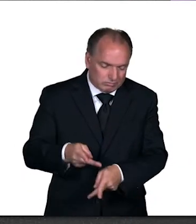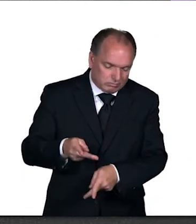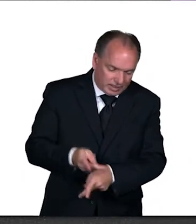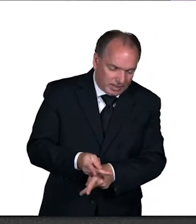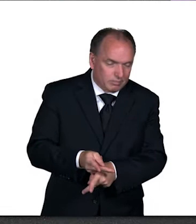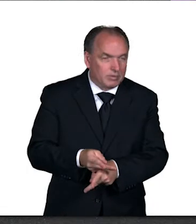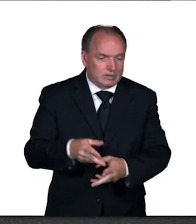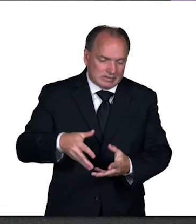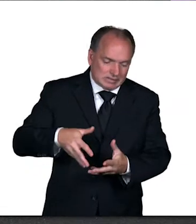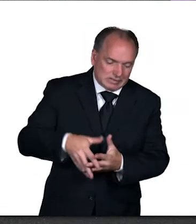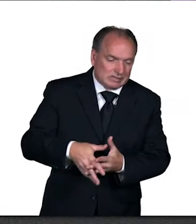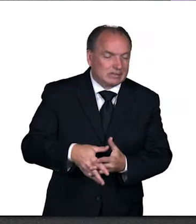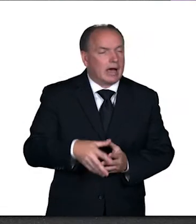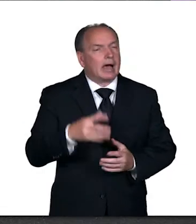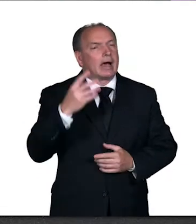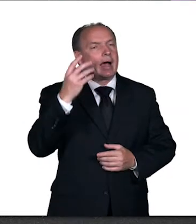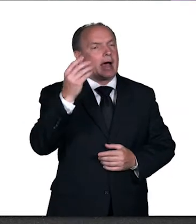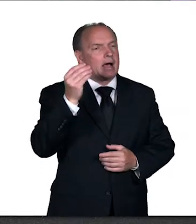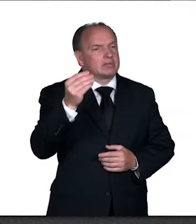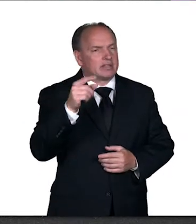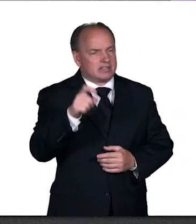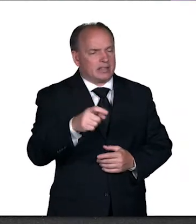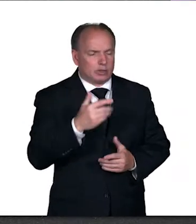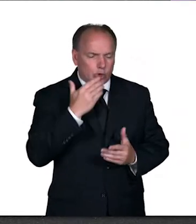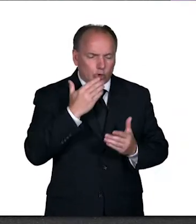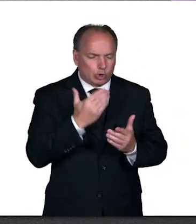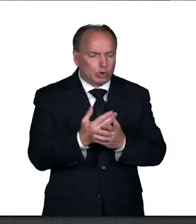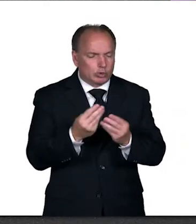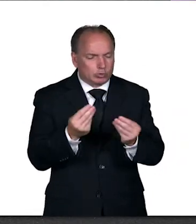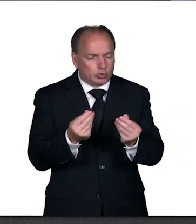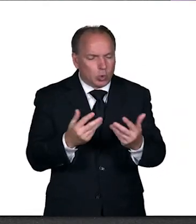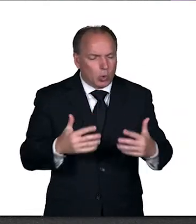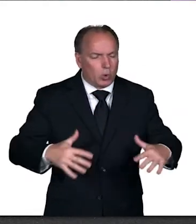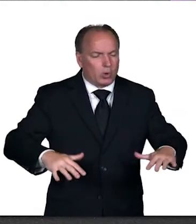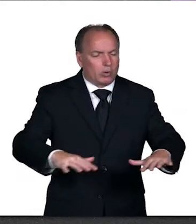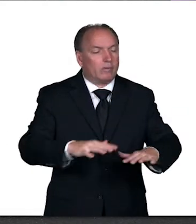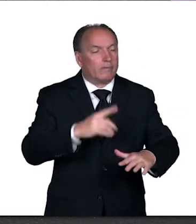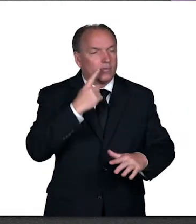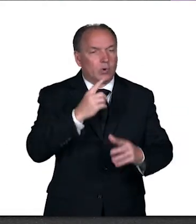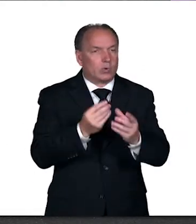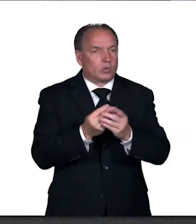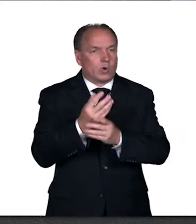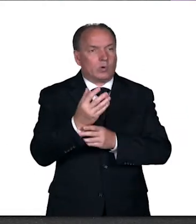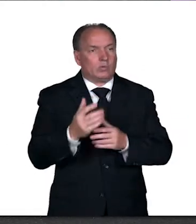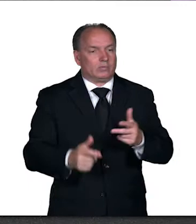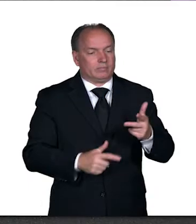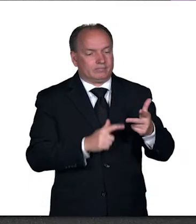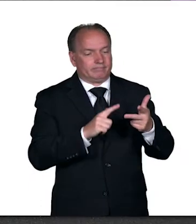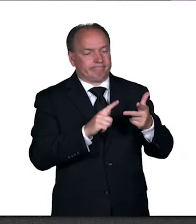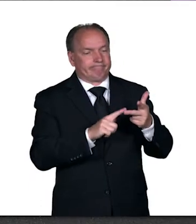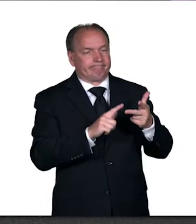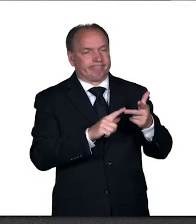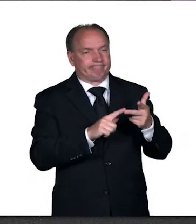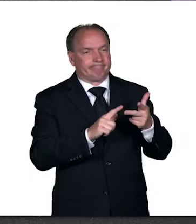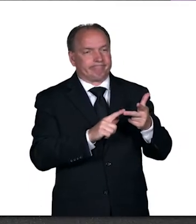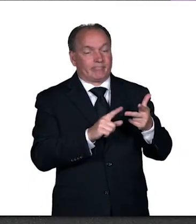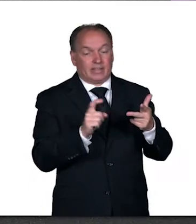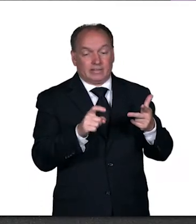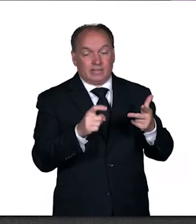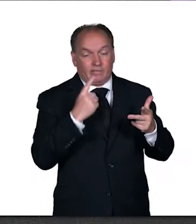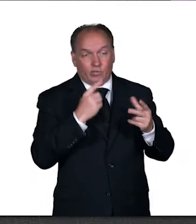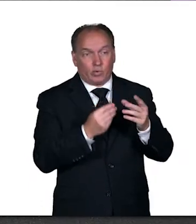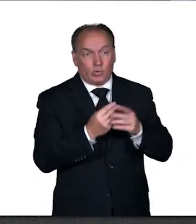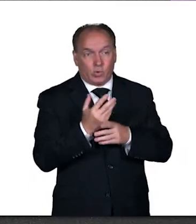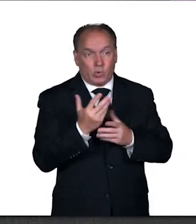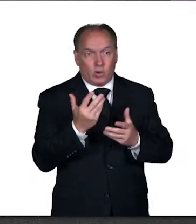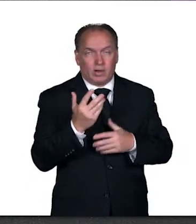ground. So especially in your garden, you need lots of good soil for that plant to grow. The next thing that plants need